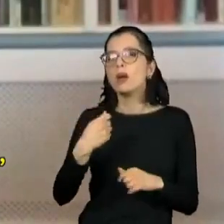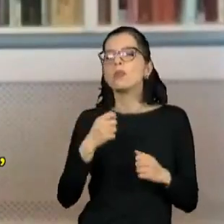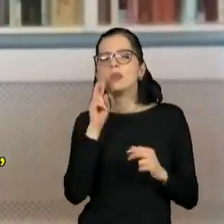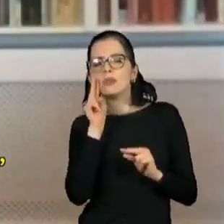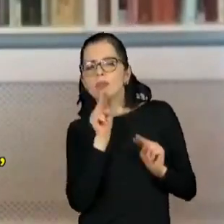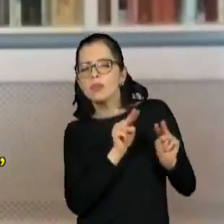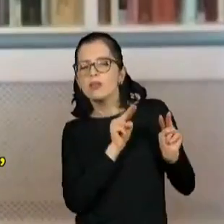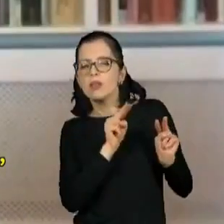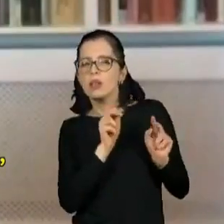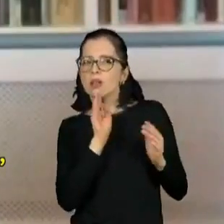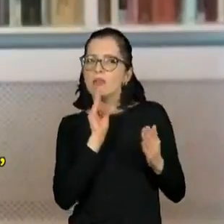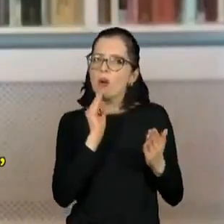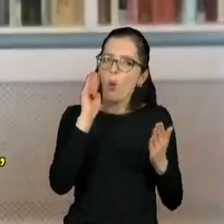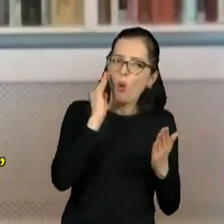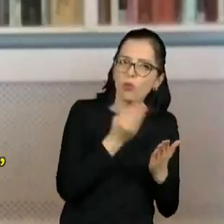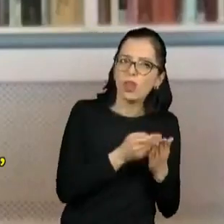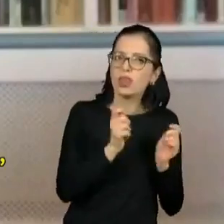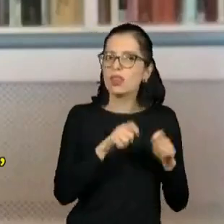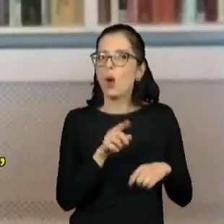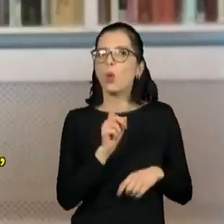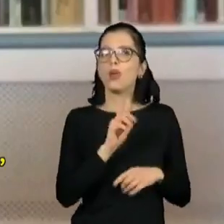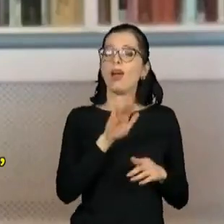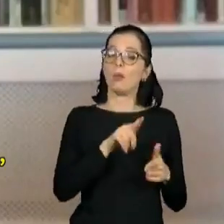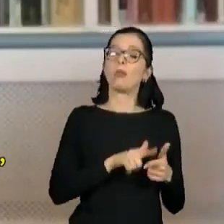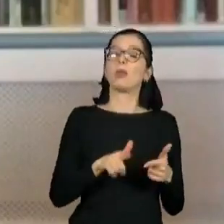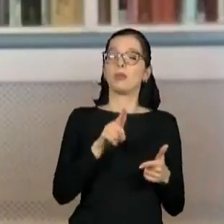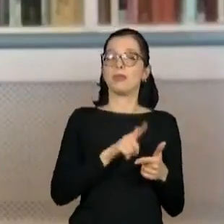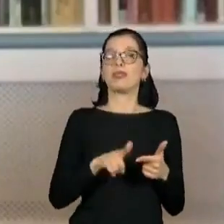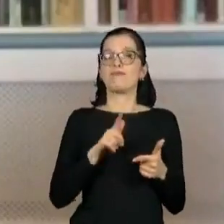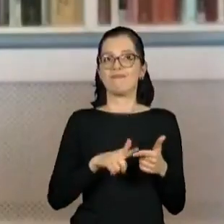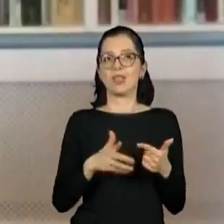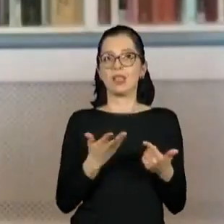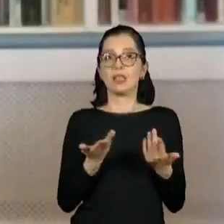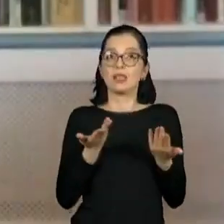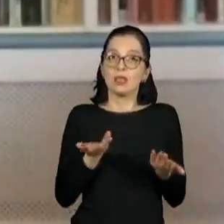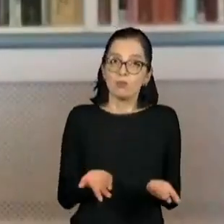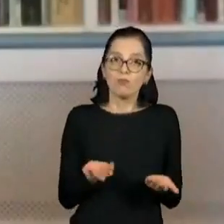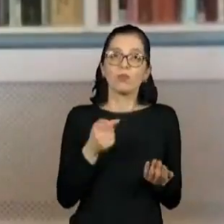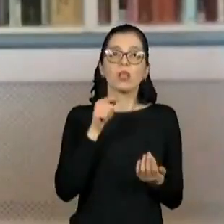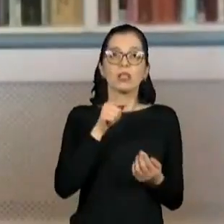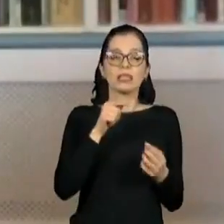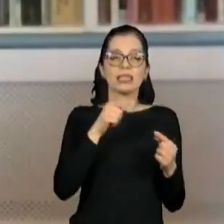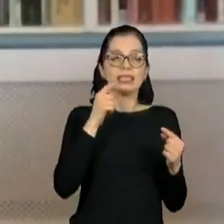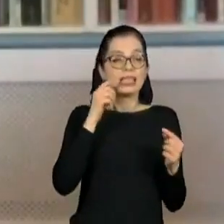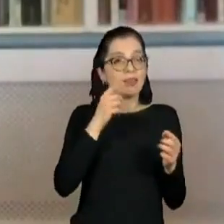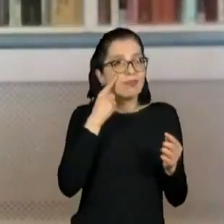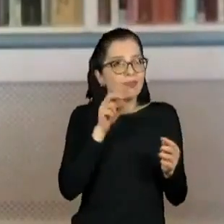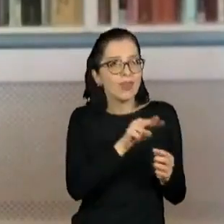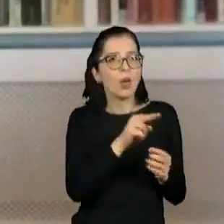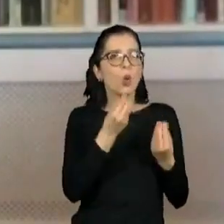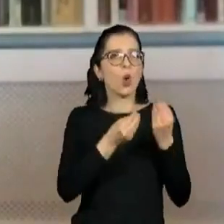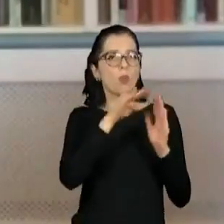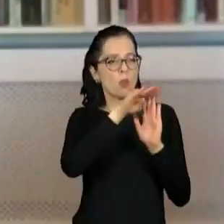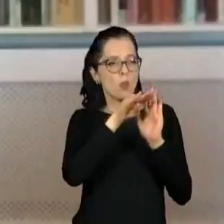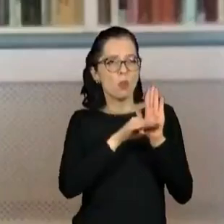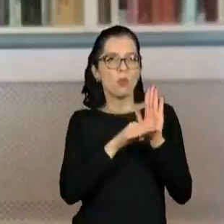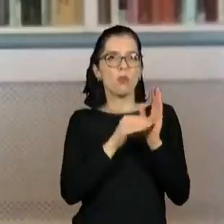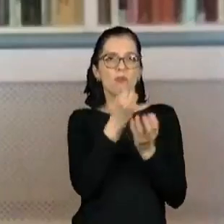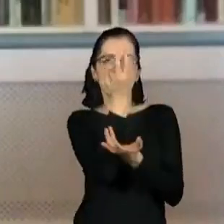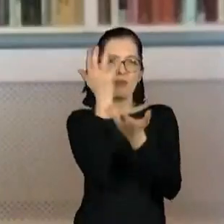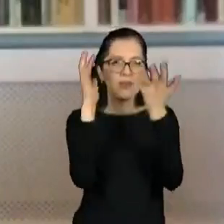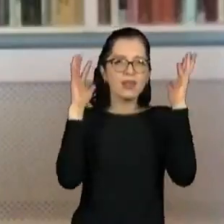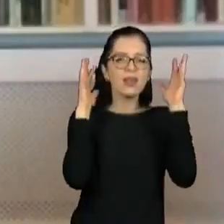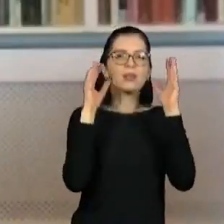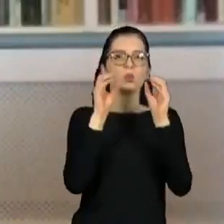then I can see a problem of trust really at the conference. And then with that,